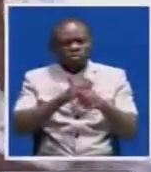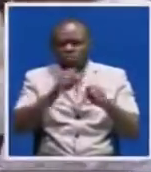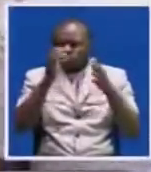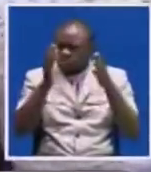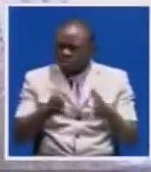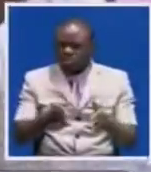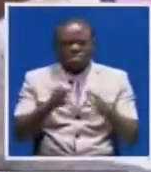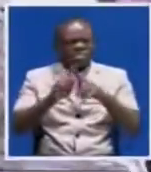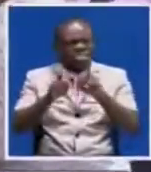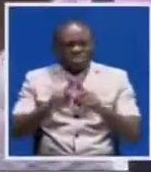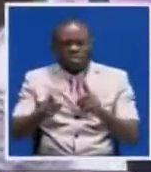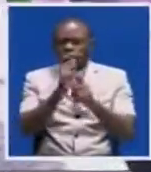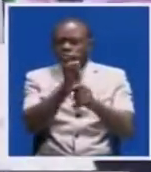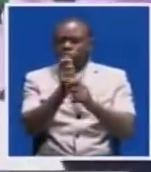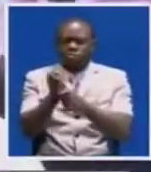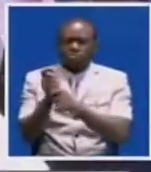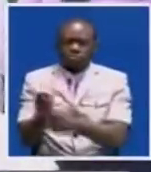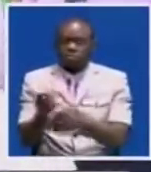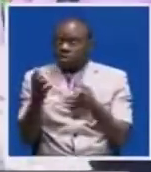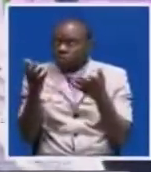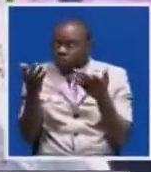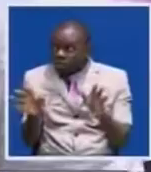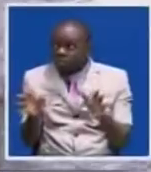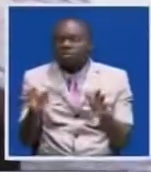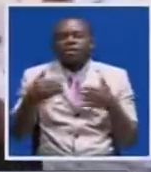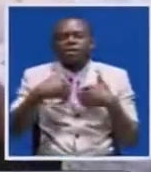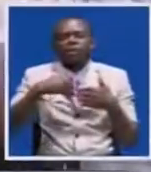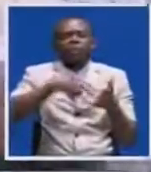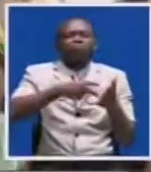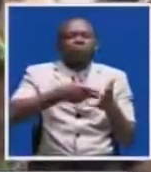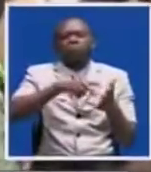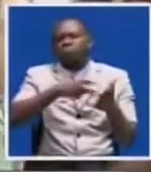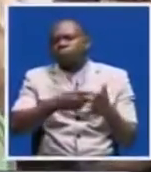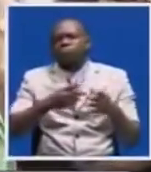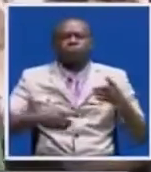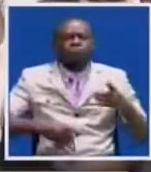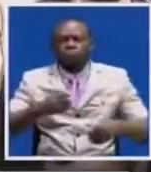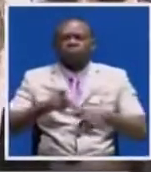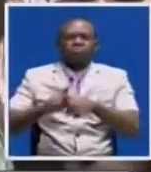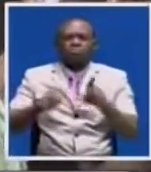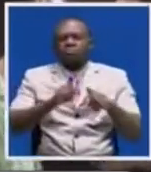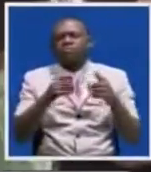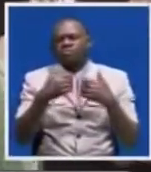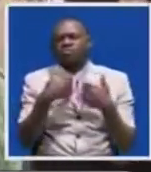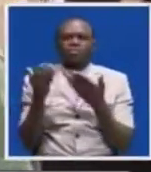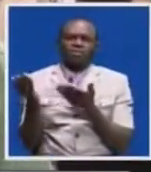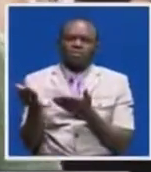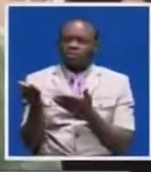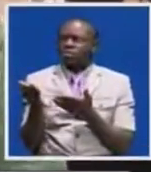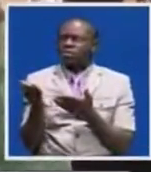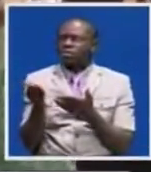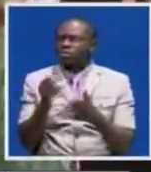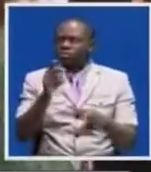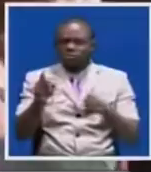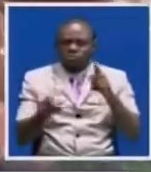the investiture ceremony, those who gathered were entertained by various entertainment groups. Later, President Edgar Lungu took time to greet the